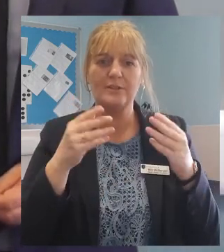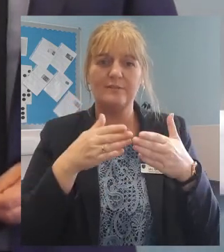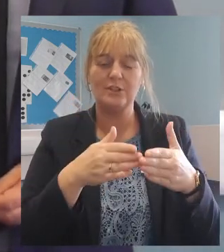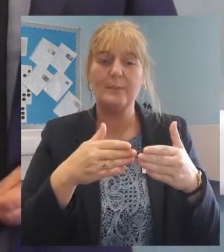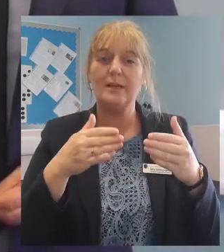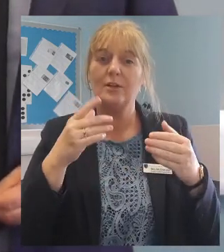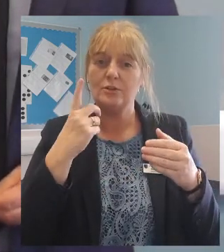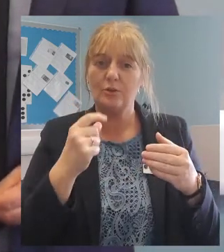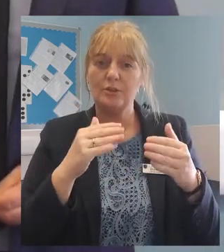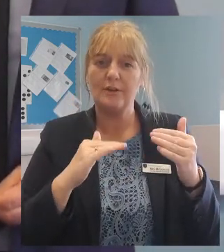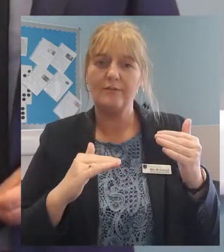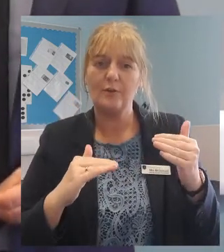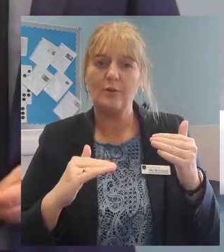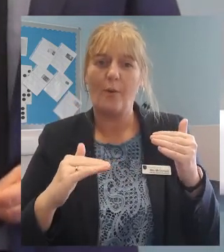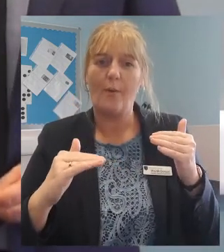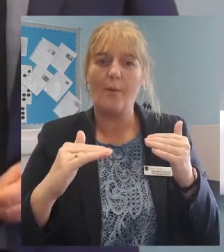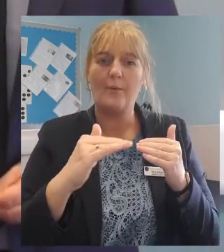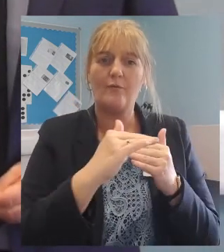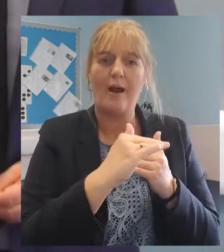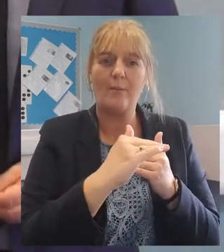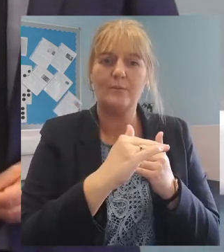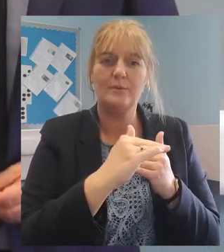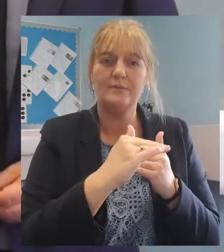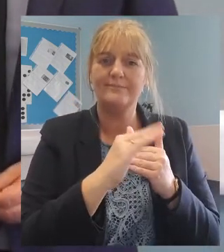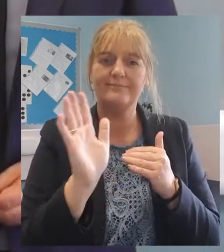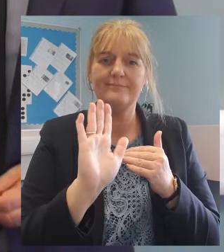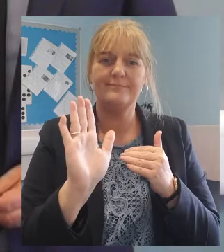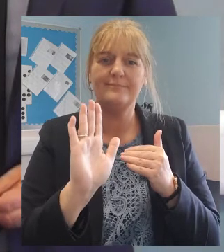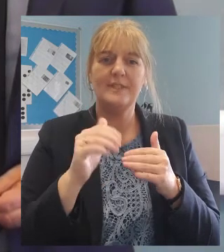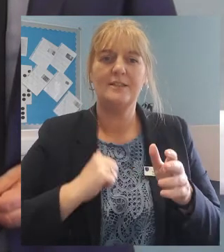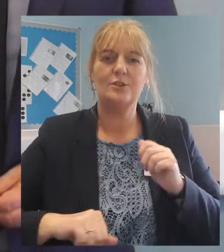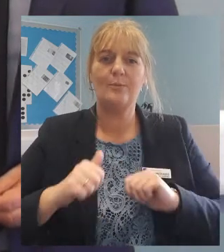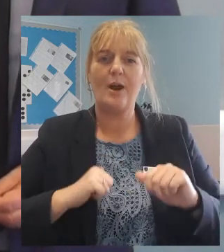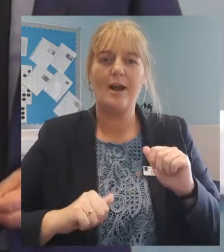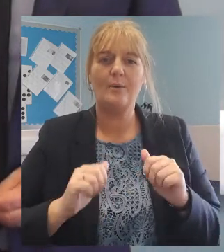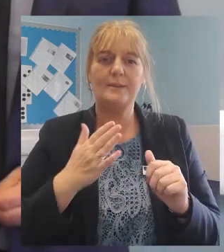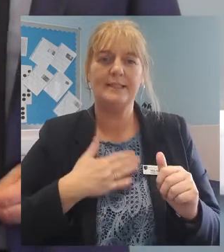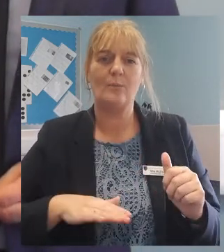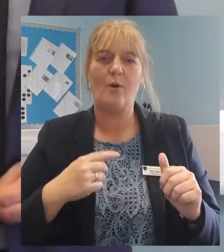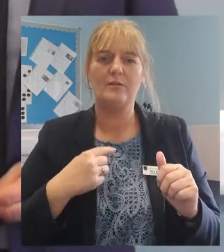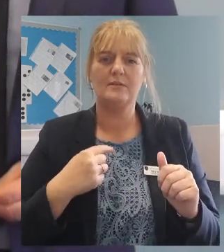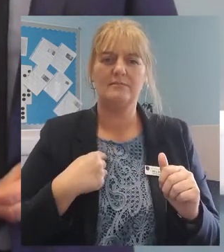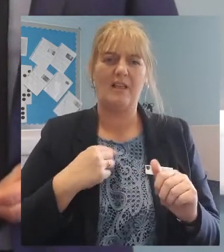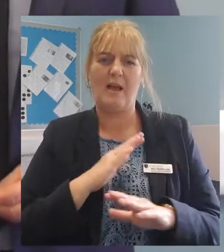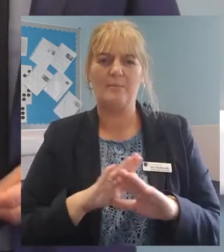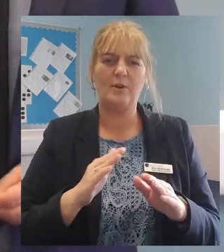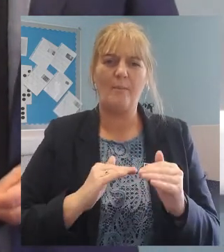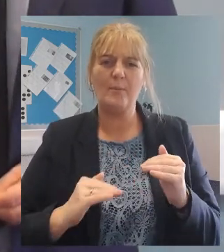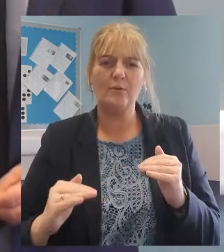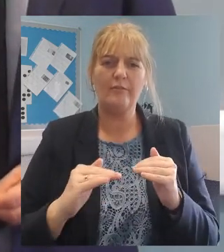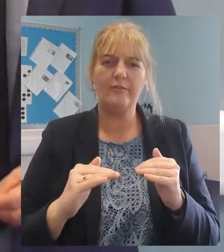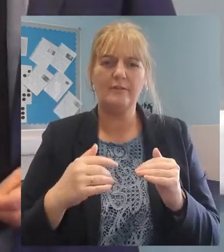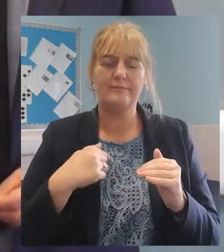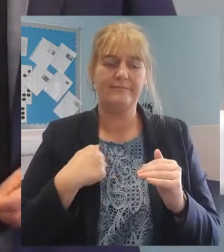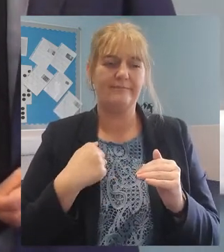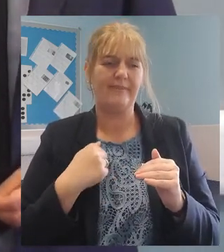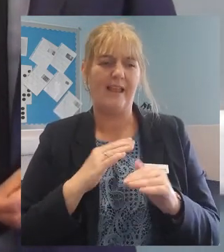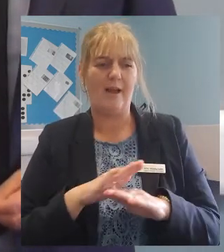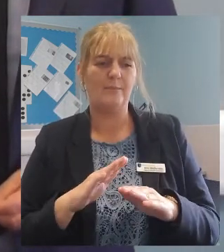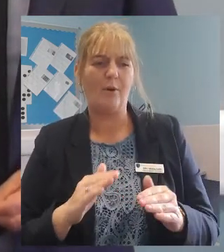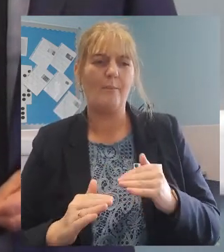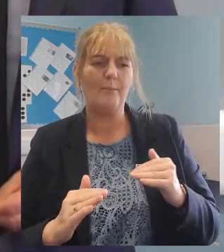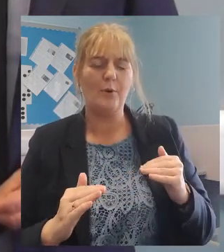way to the other. Each was too proud to yield. So they collided and hundreds of passengers died